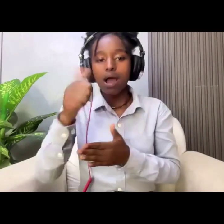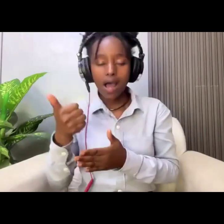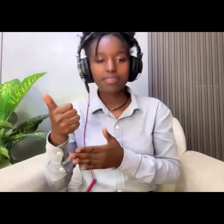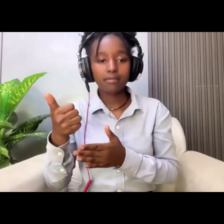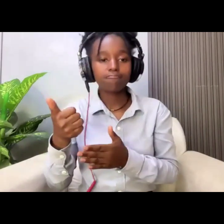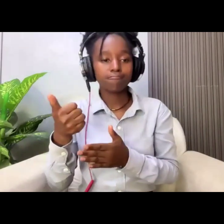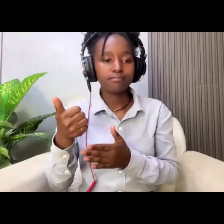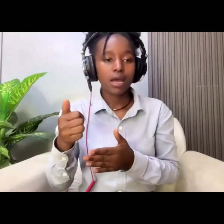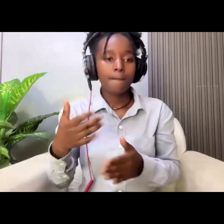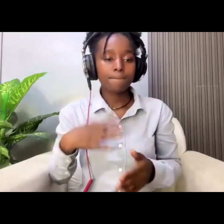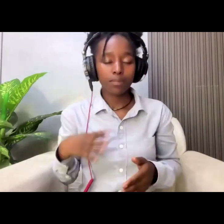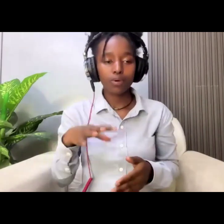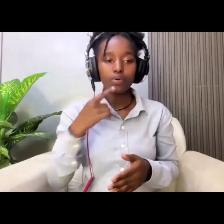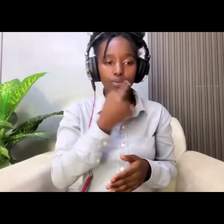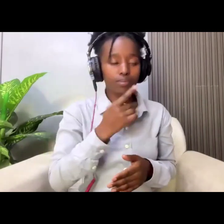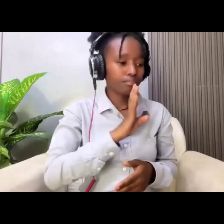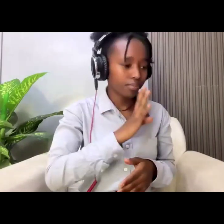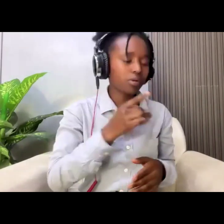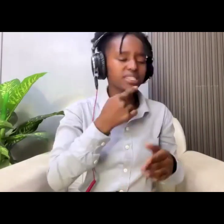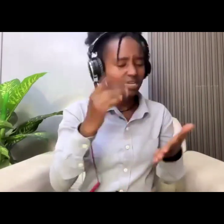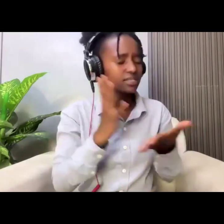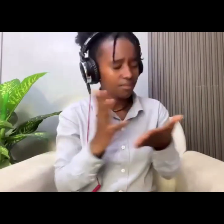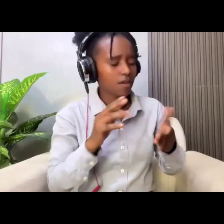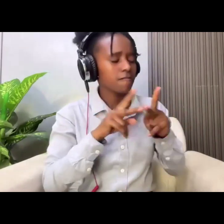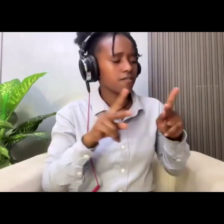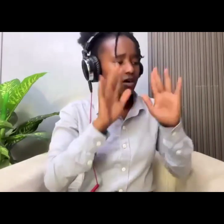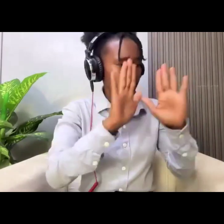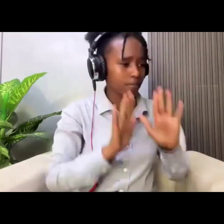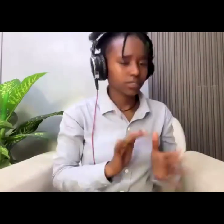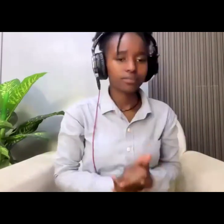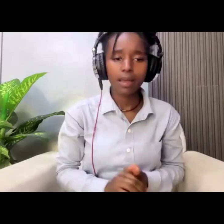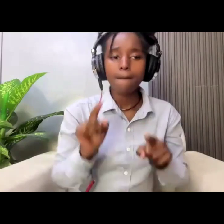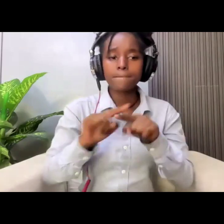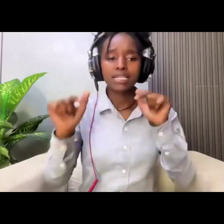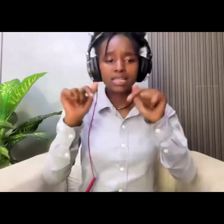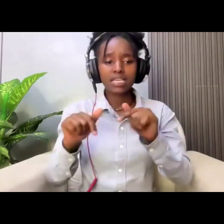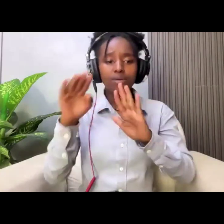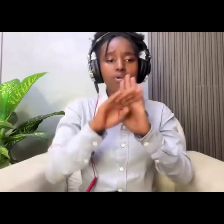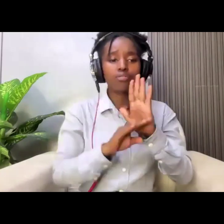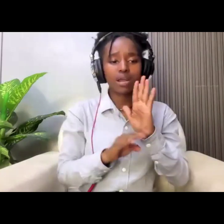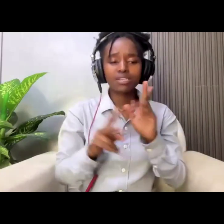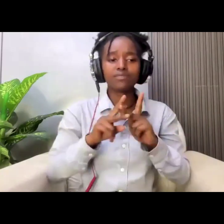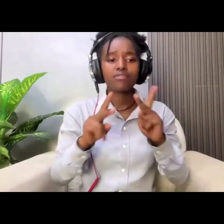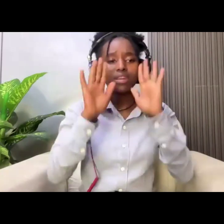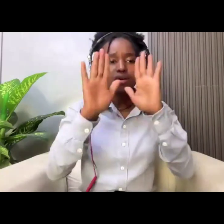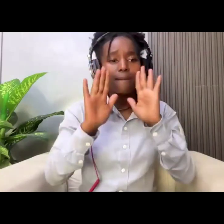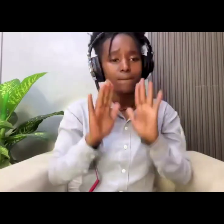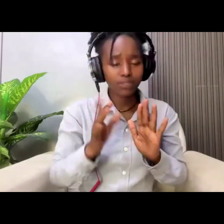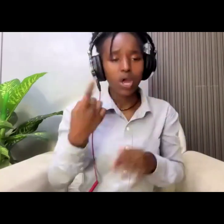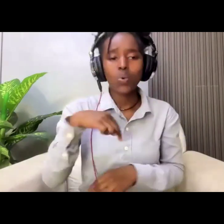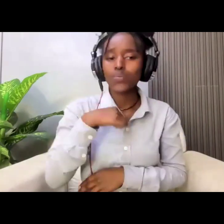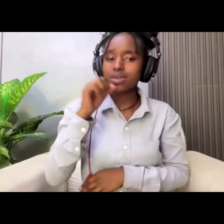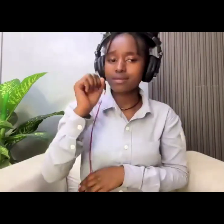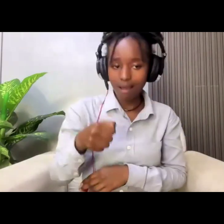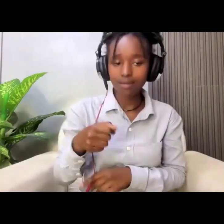contributed. I just want to say this very important program that we are doing, we should make sure that we find ways to